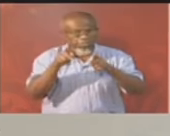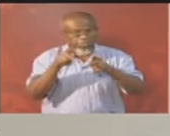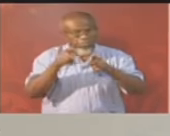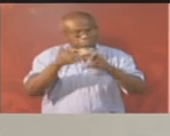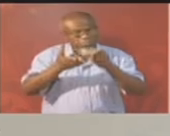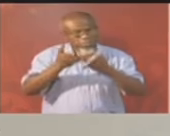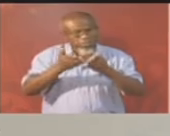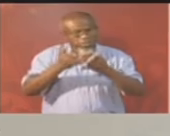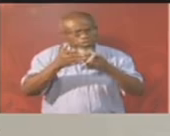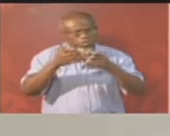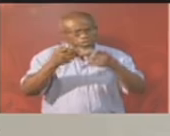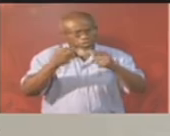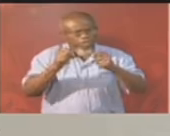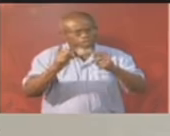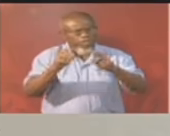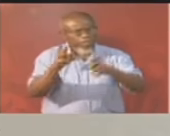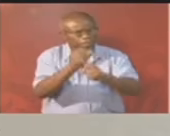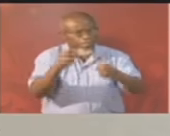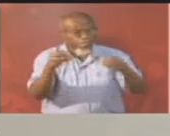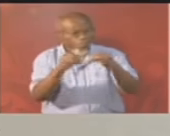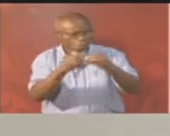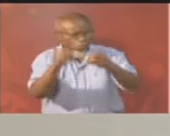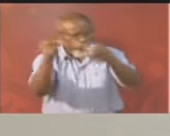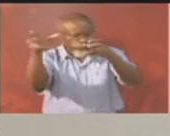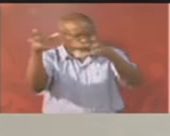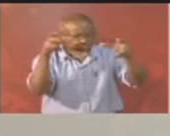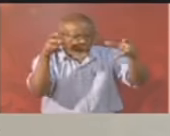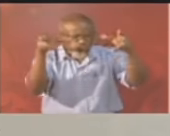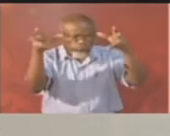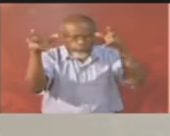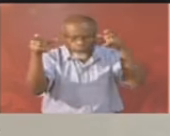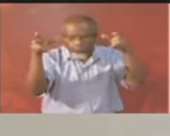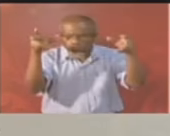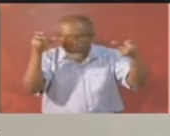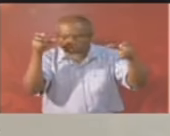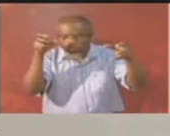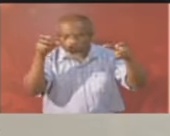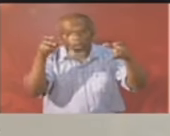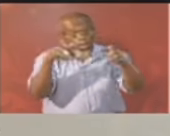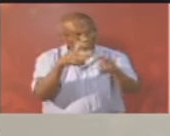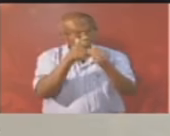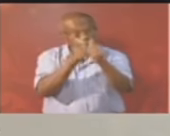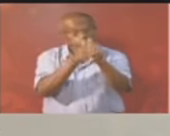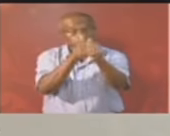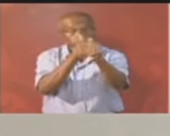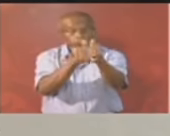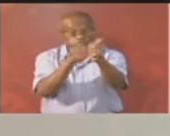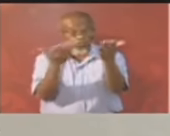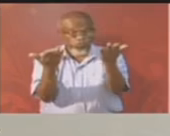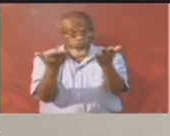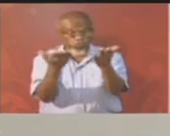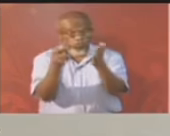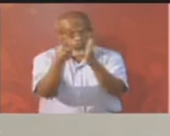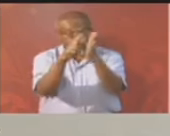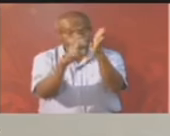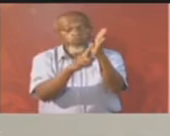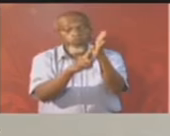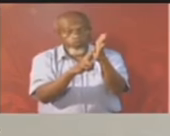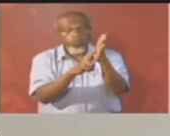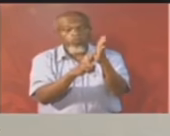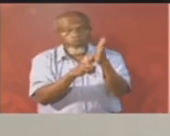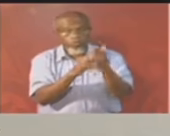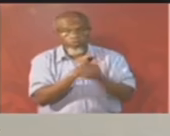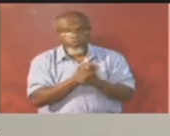understanding of the need for adherence, the need for acceptance of the vaccines. And just moving directly